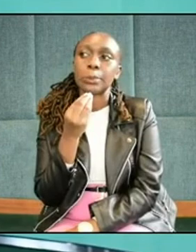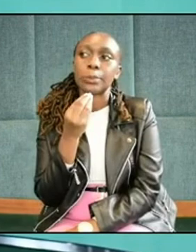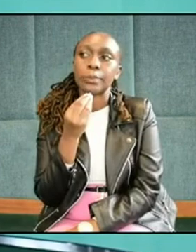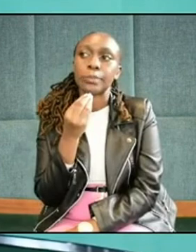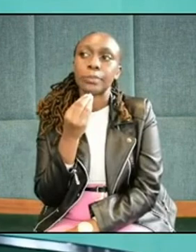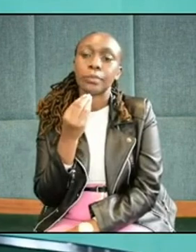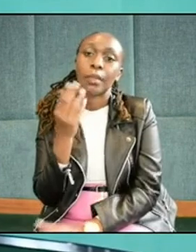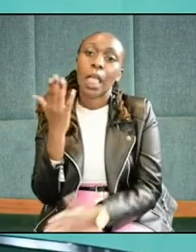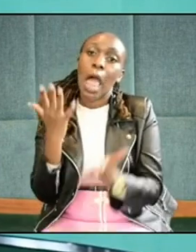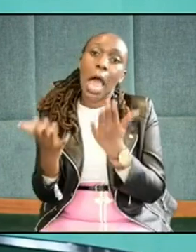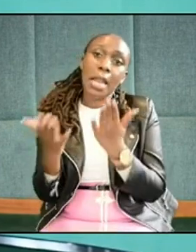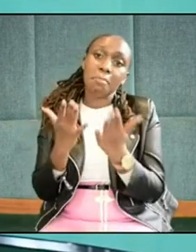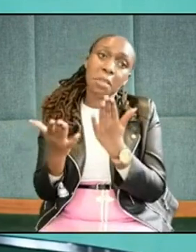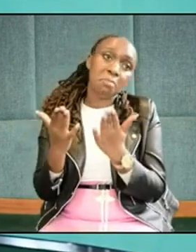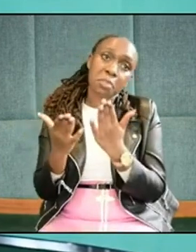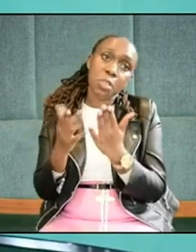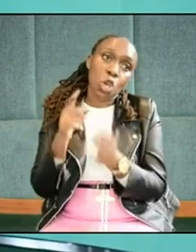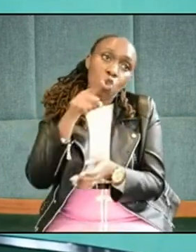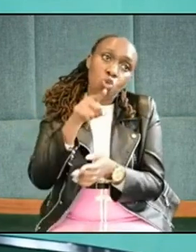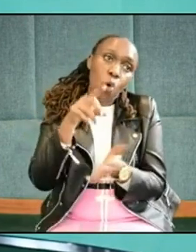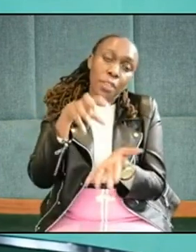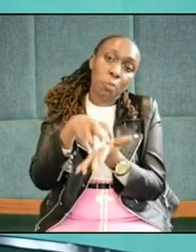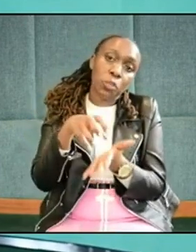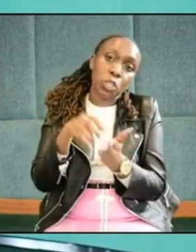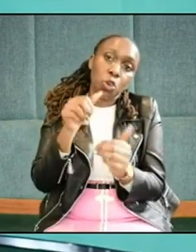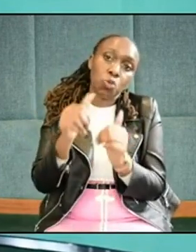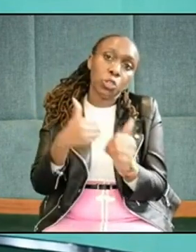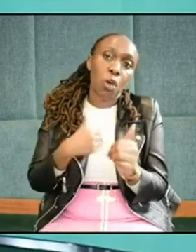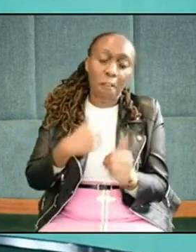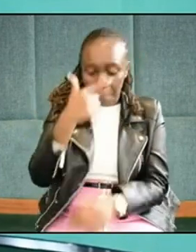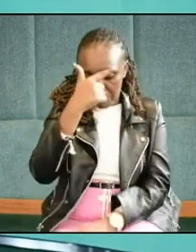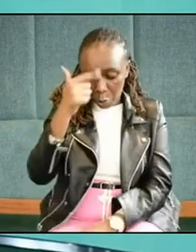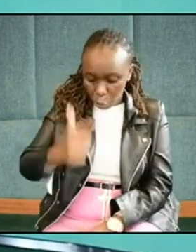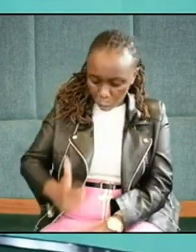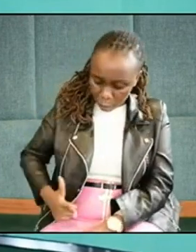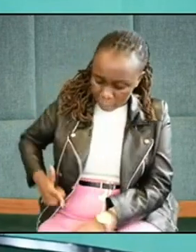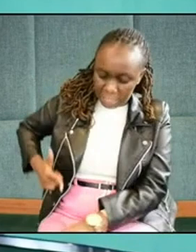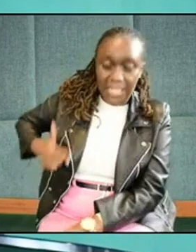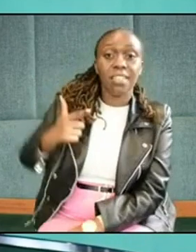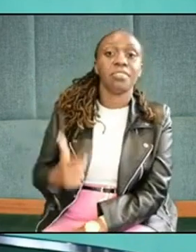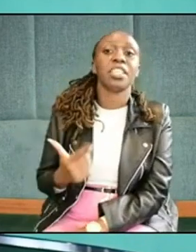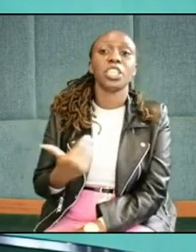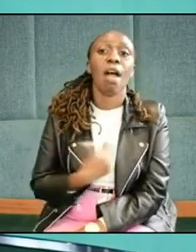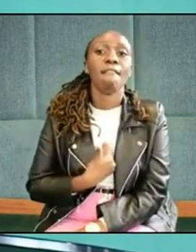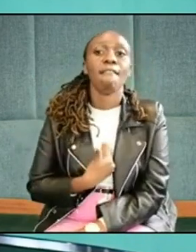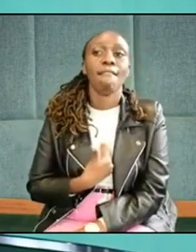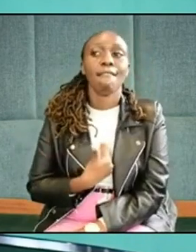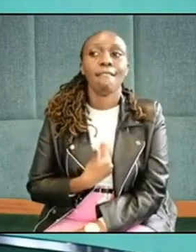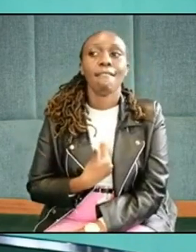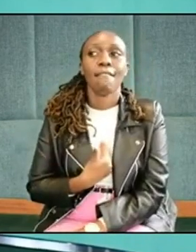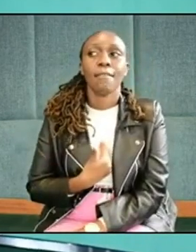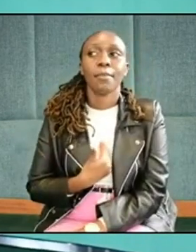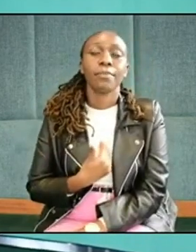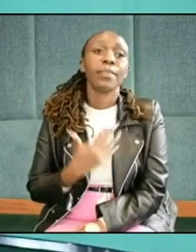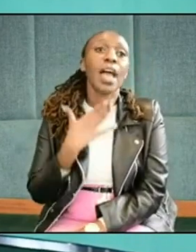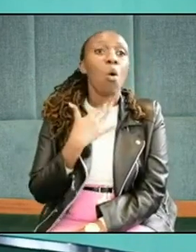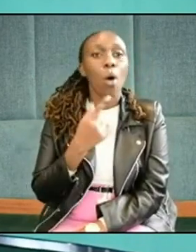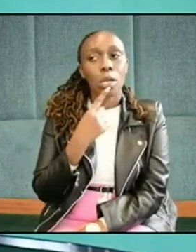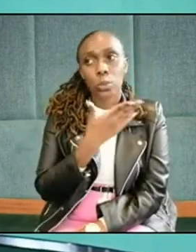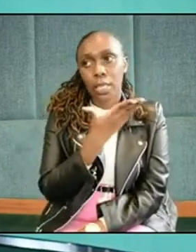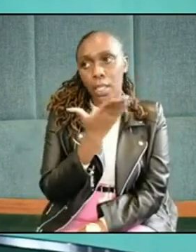And then you may be where you are again because of selfishness. You feed selfishness. I want to say to you